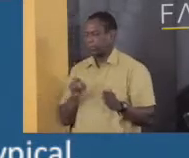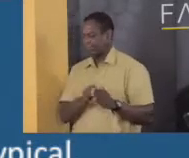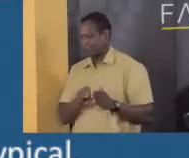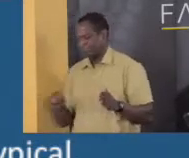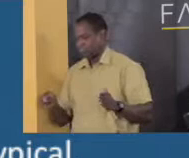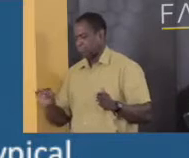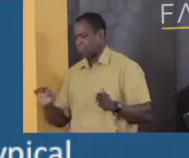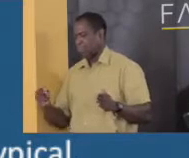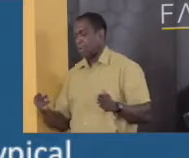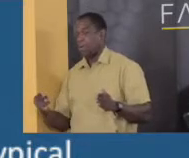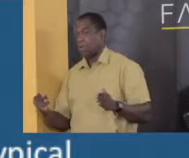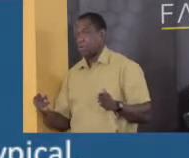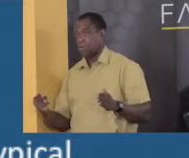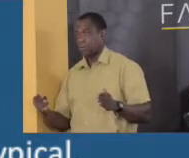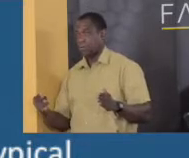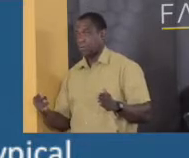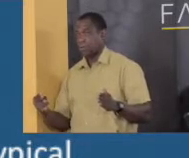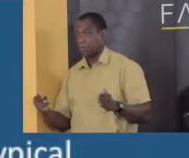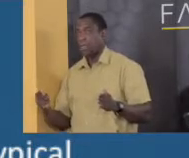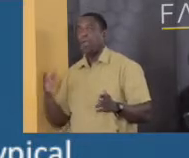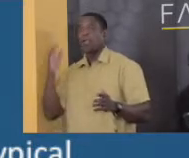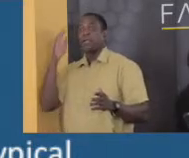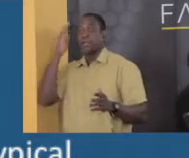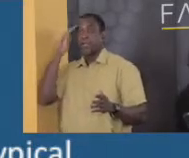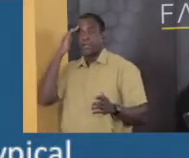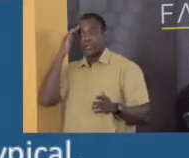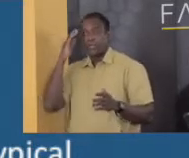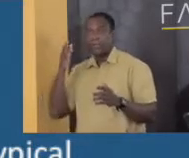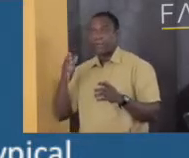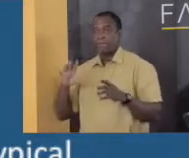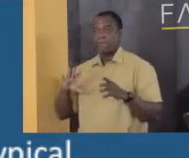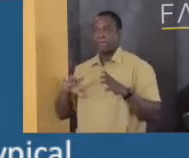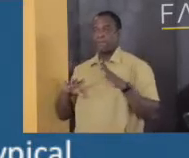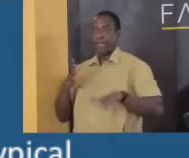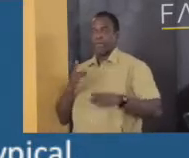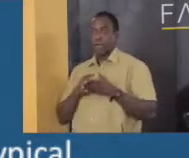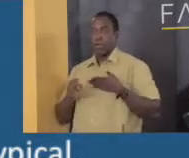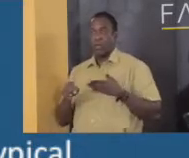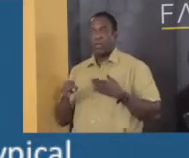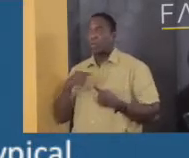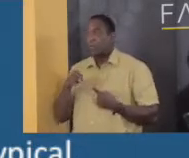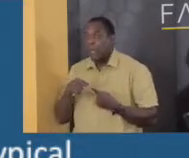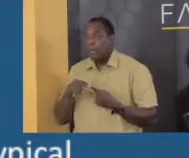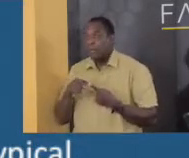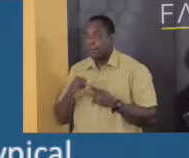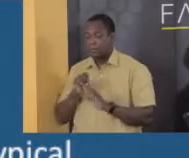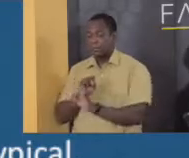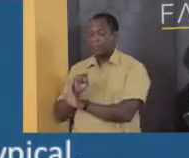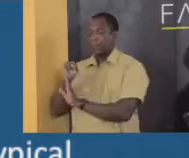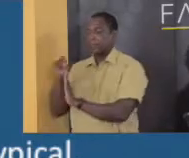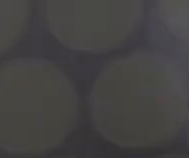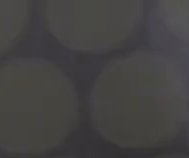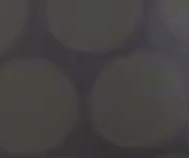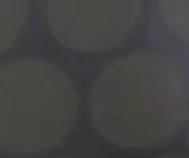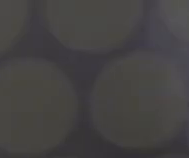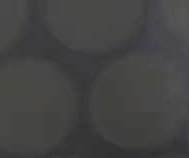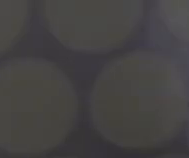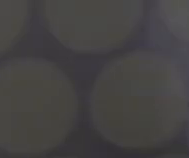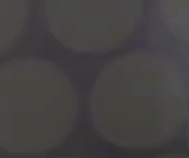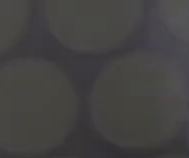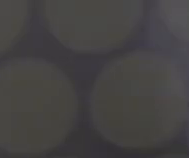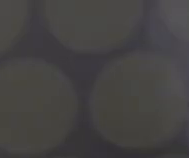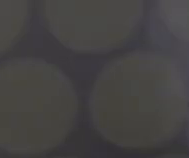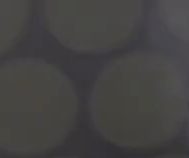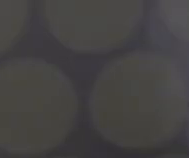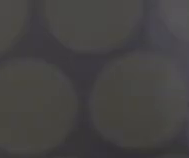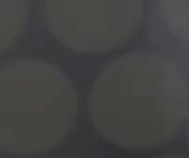New York, all the time, it hasn't changed, September, okay? So again, these are the schedules